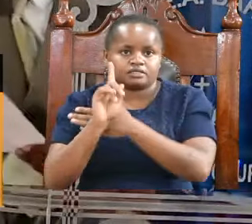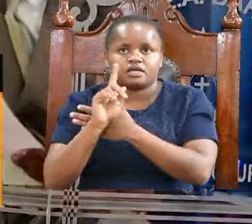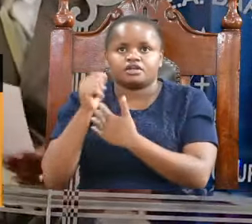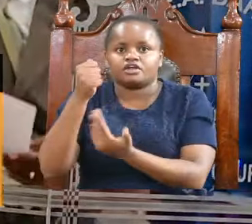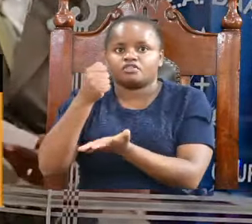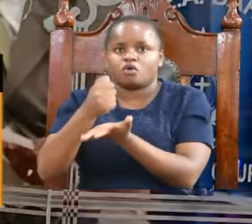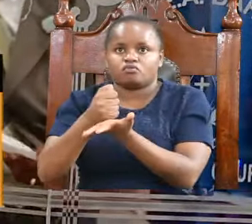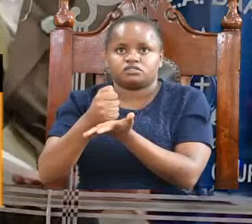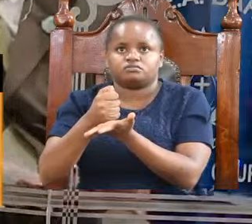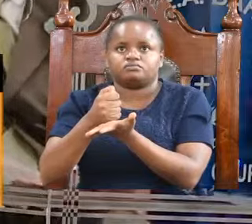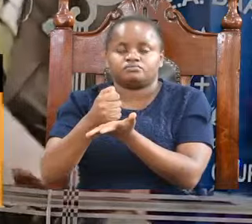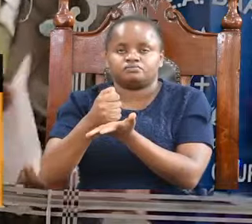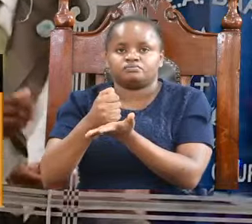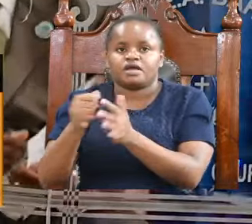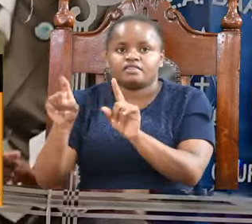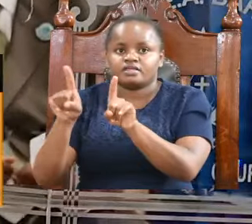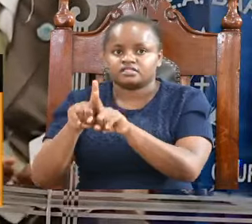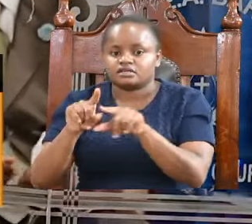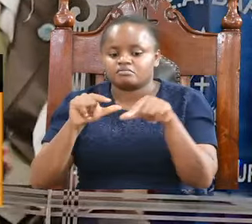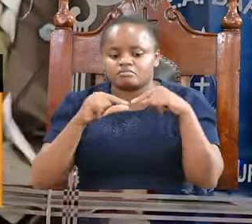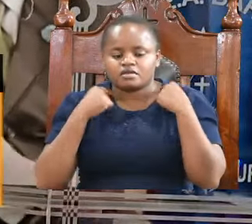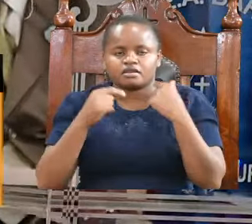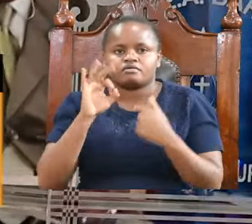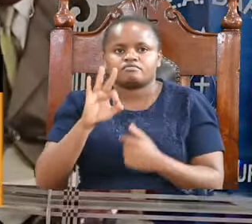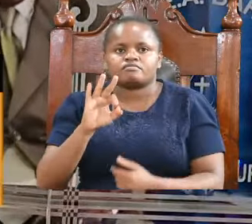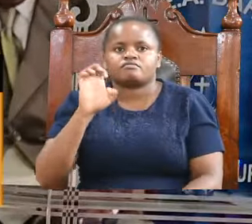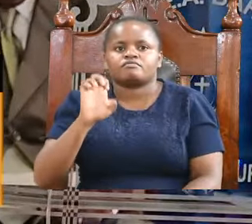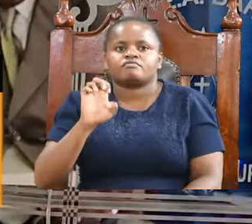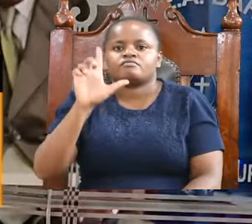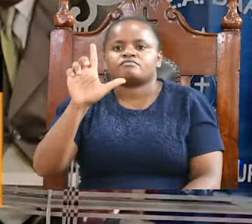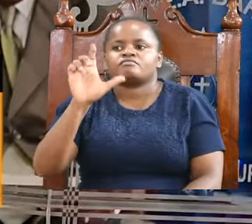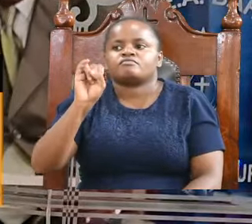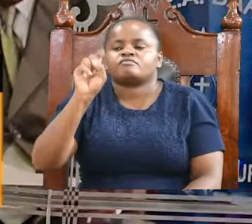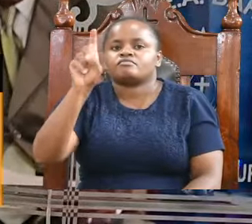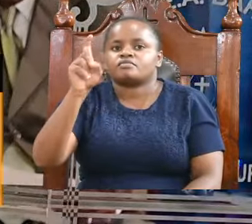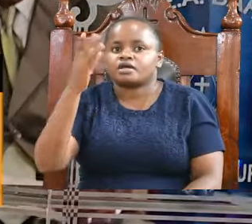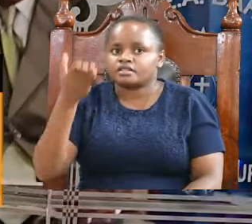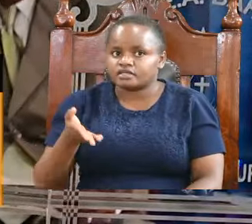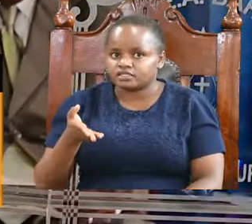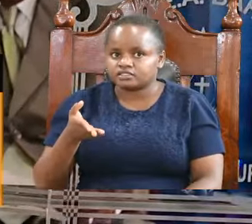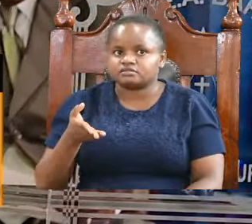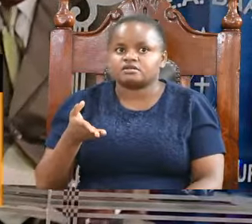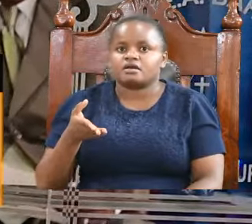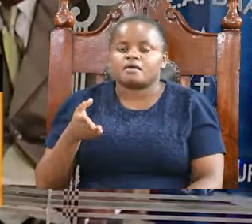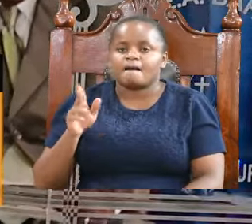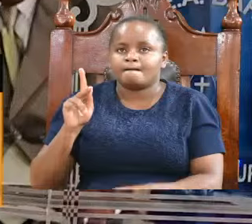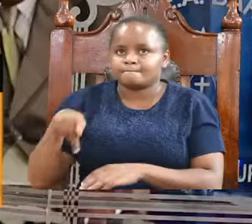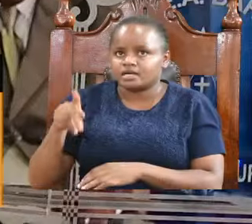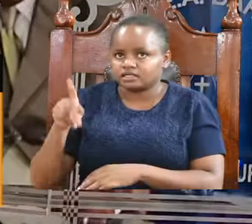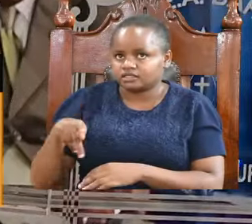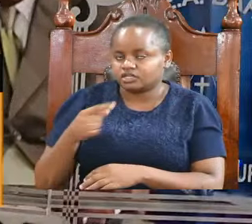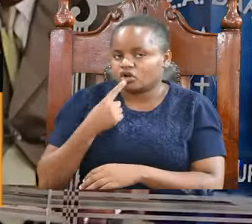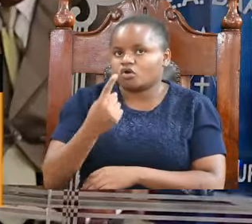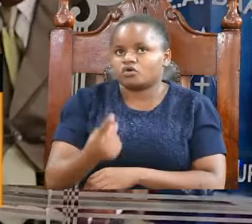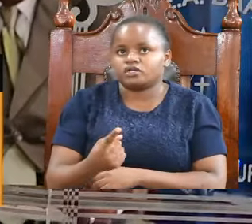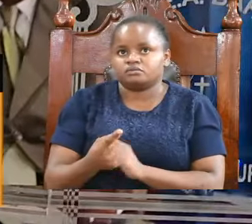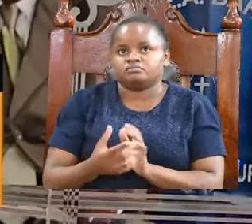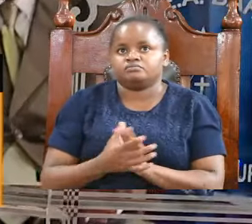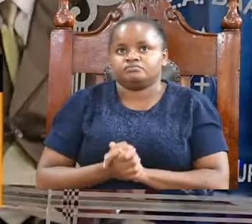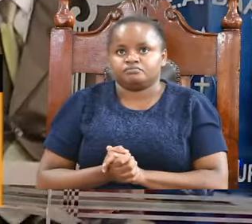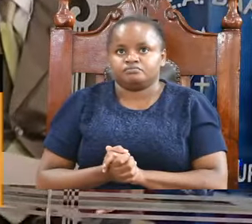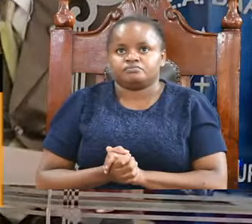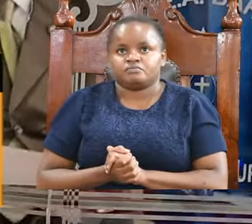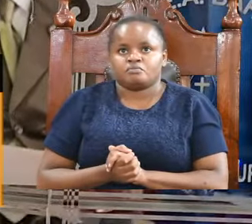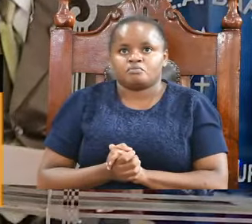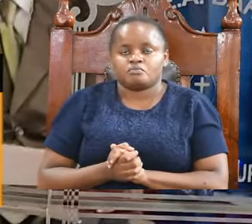to induct the said Reverend Felix Gichuge Muridhi into this parish by order of the presbytery of